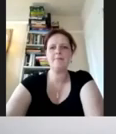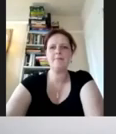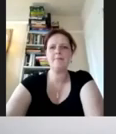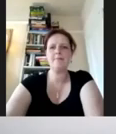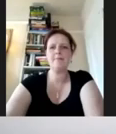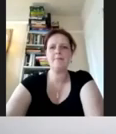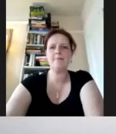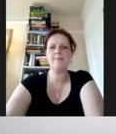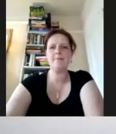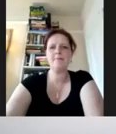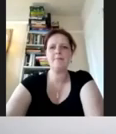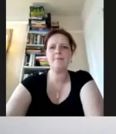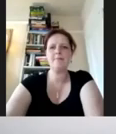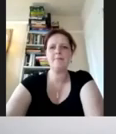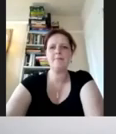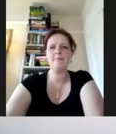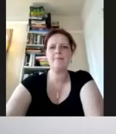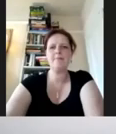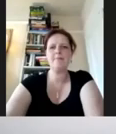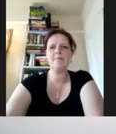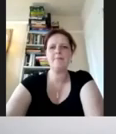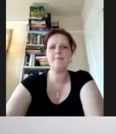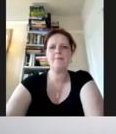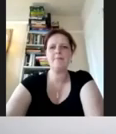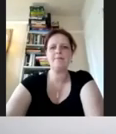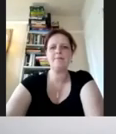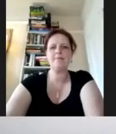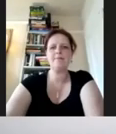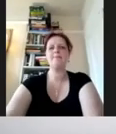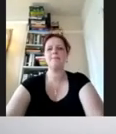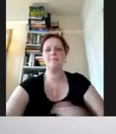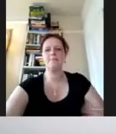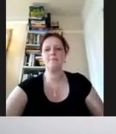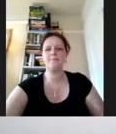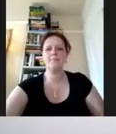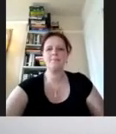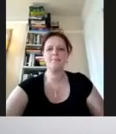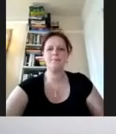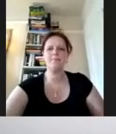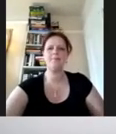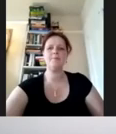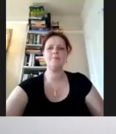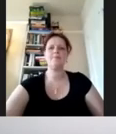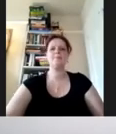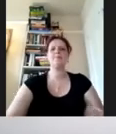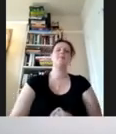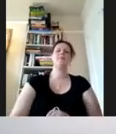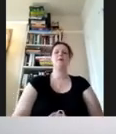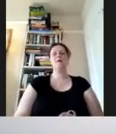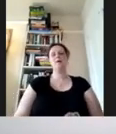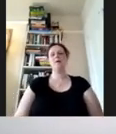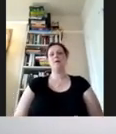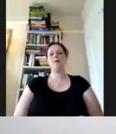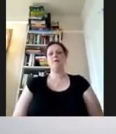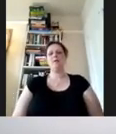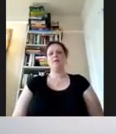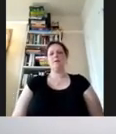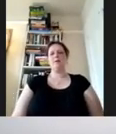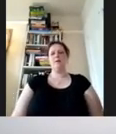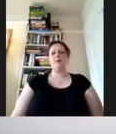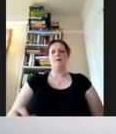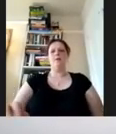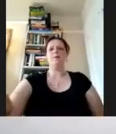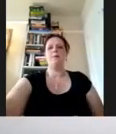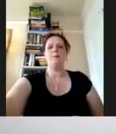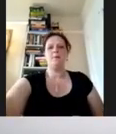I think it really does, with all of this we're learning, it depends on the learner and what they've got and what you've got. But just concerns.